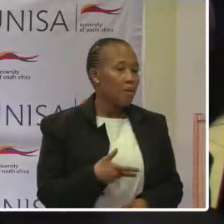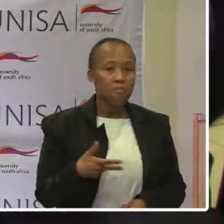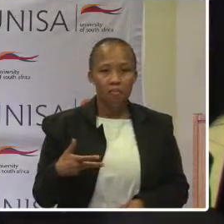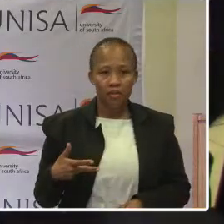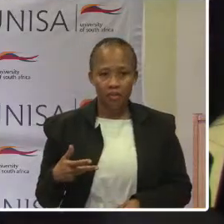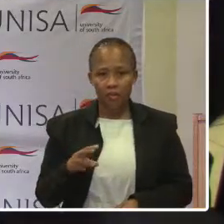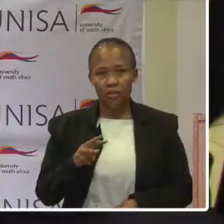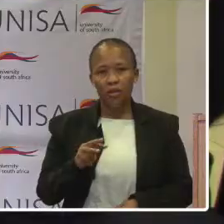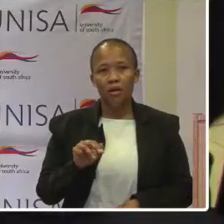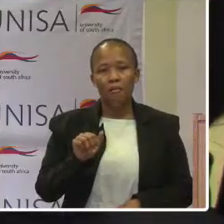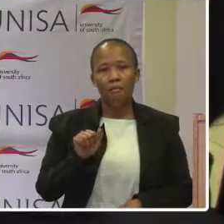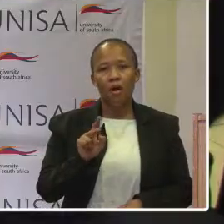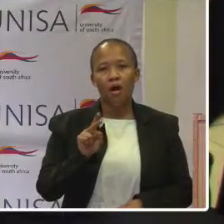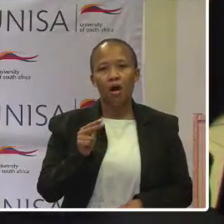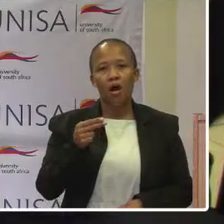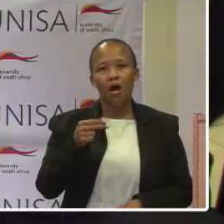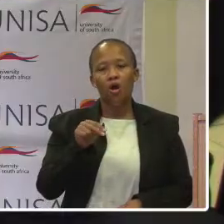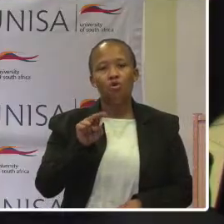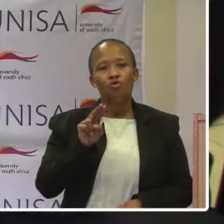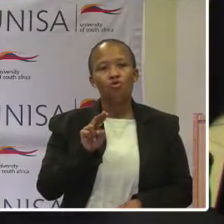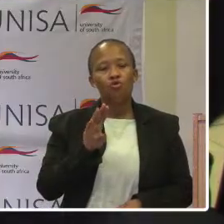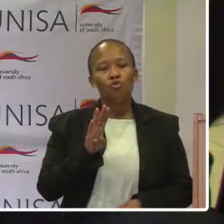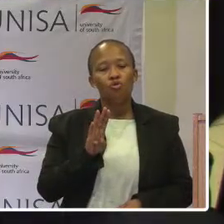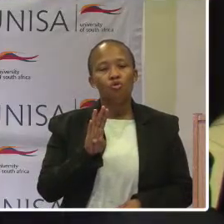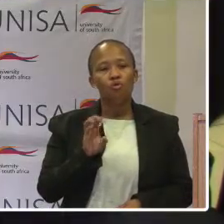I was just hoping because